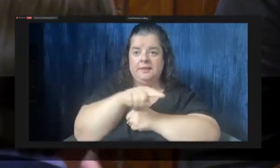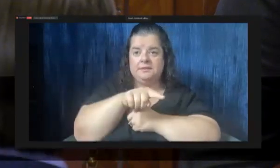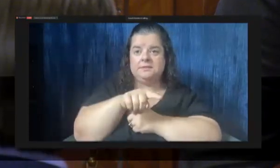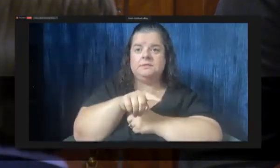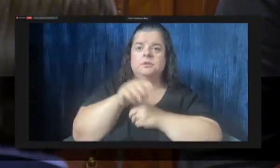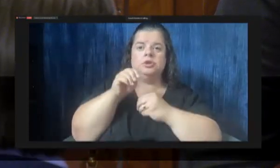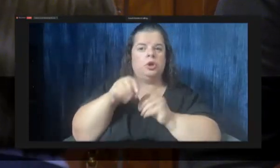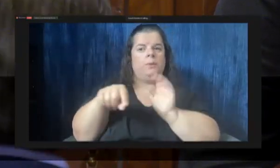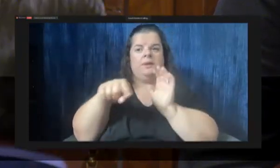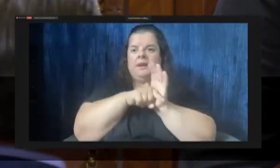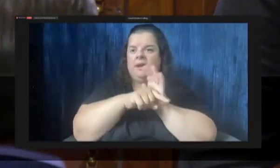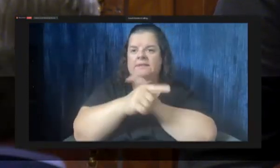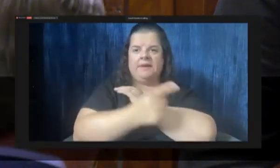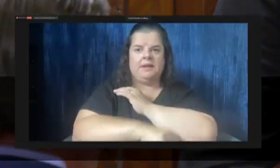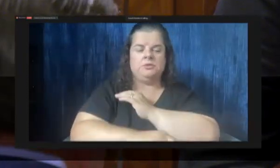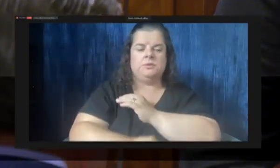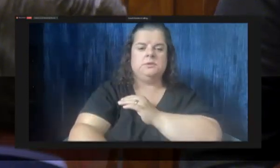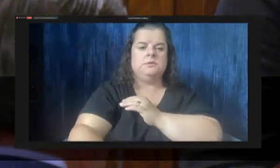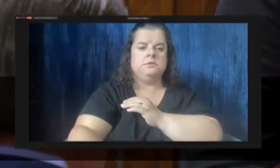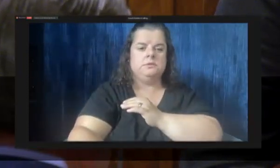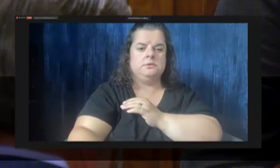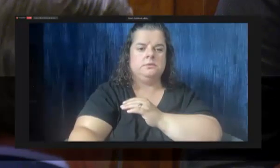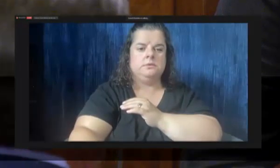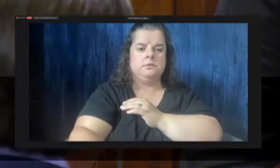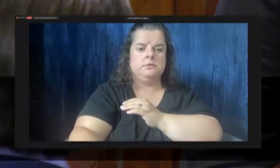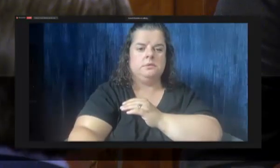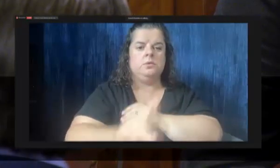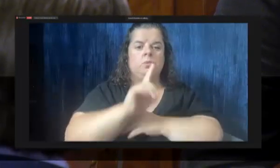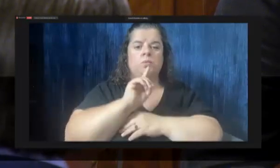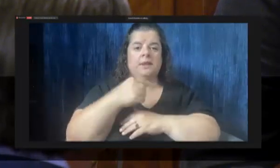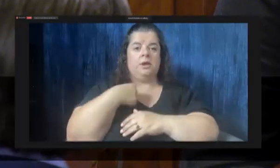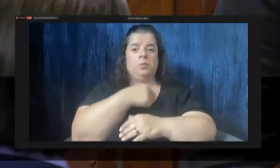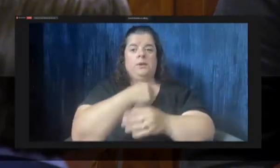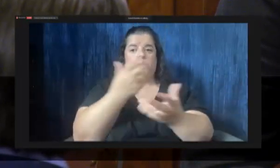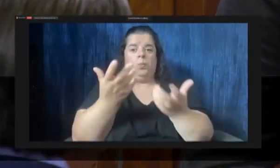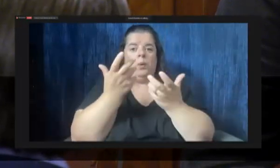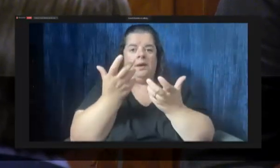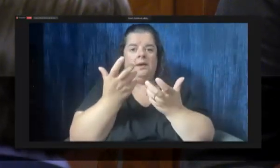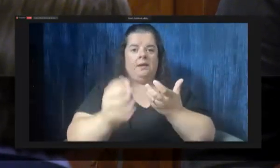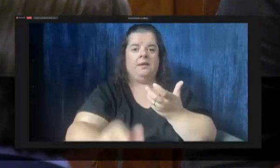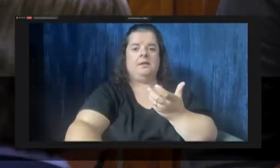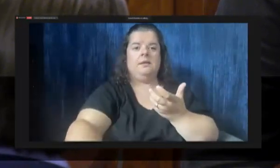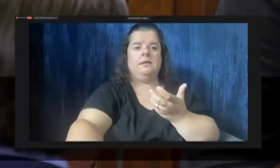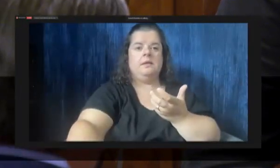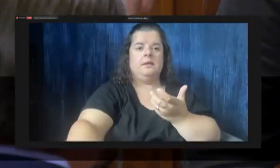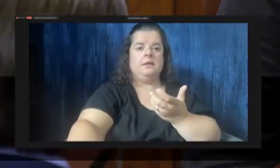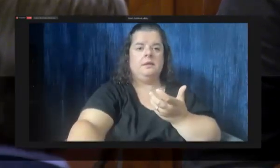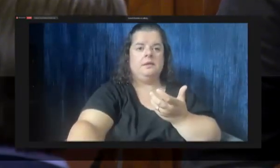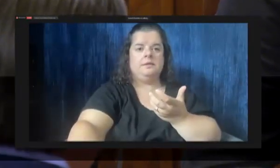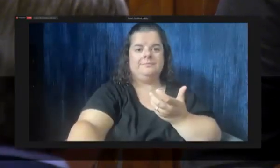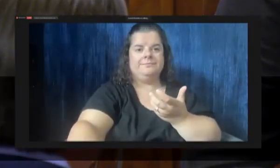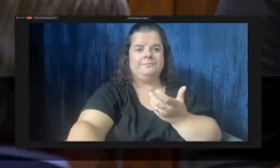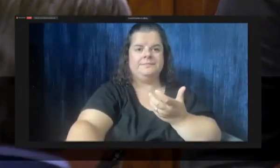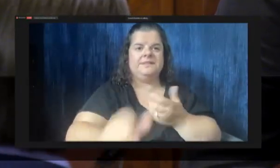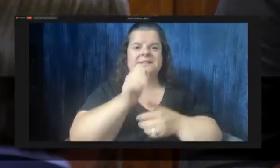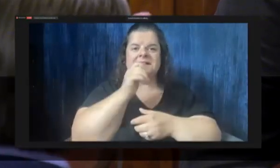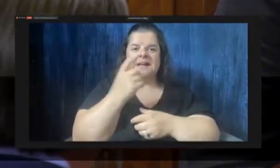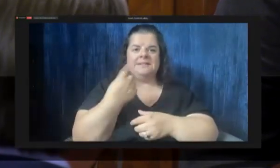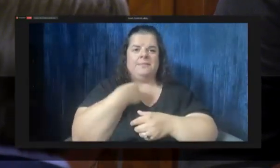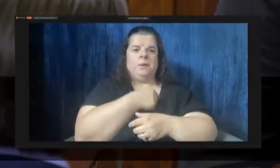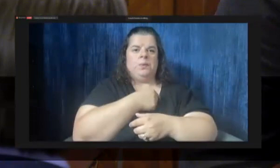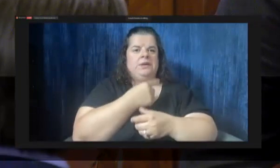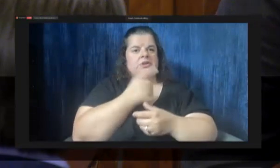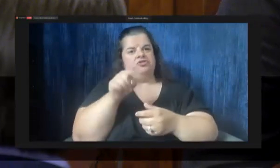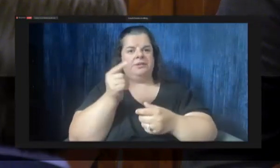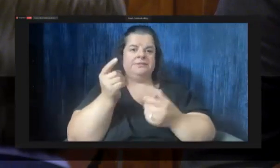negative consequences. So we really wanted to, this isn't the kind of thing that we just, you know, wanted to do it on our